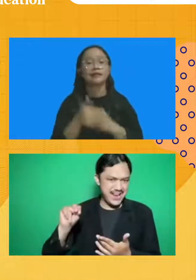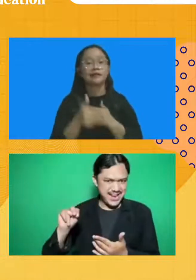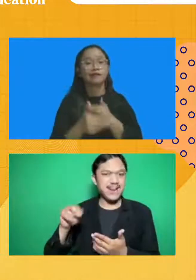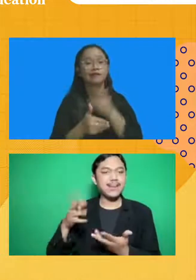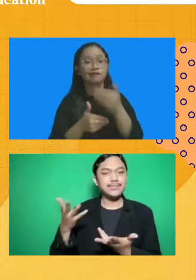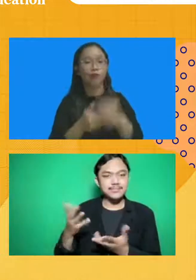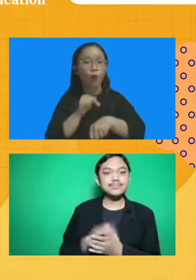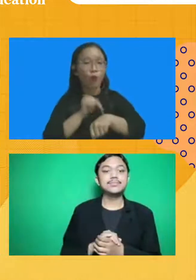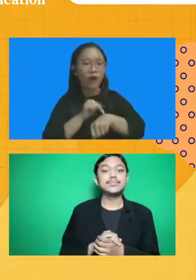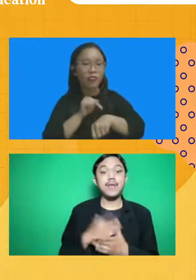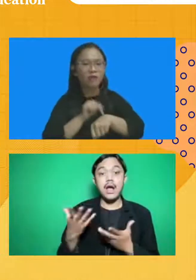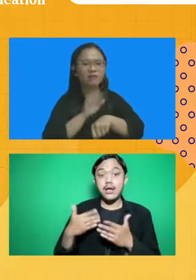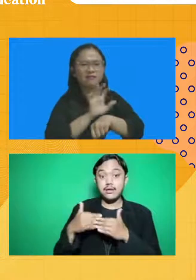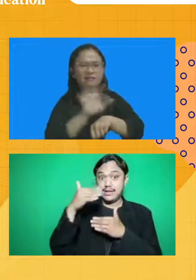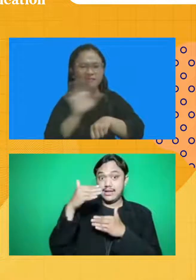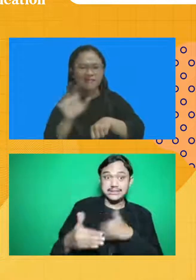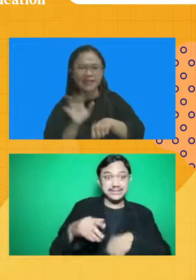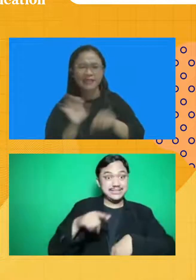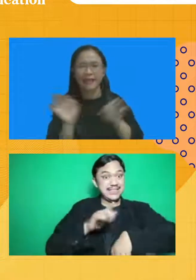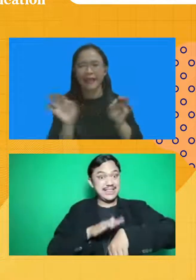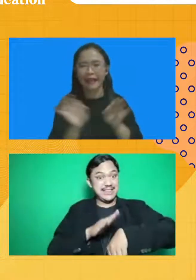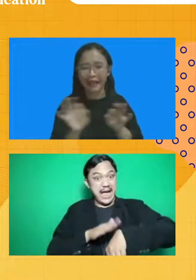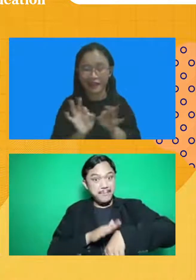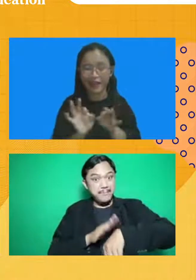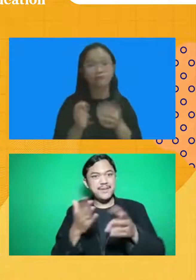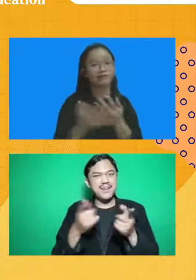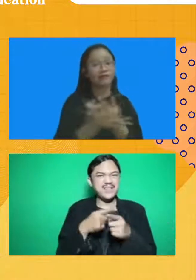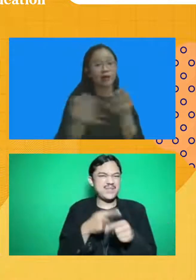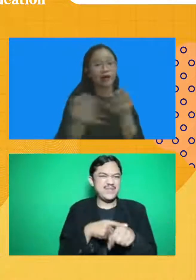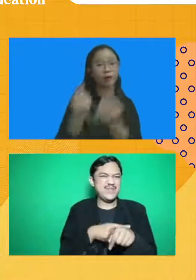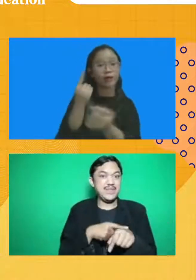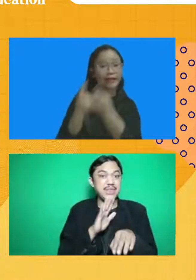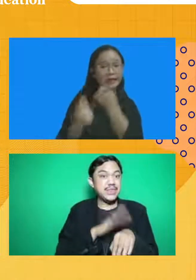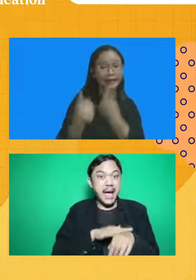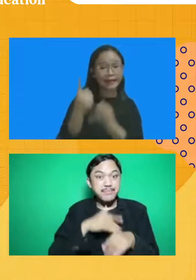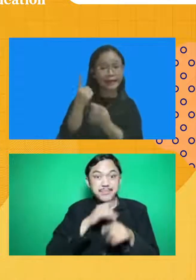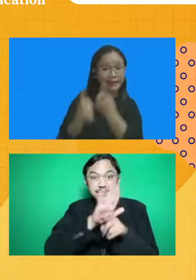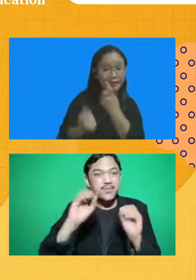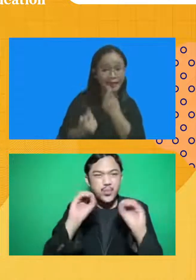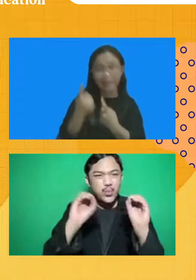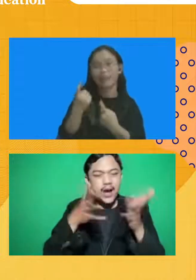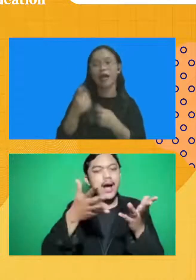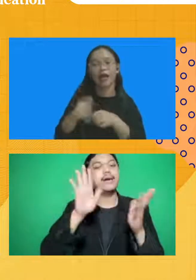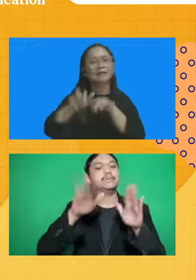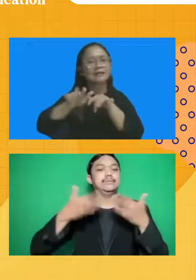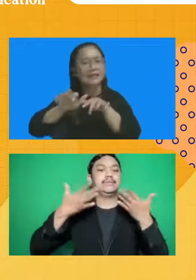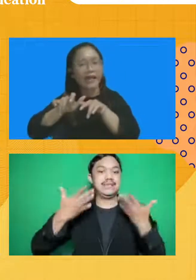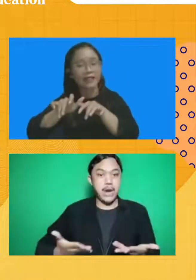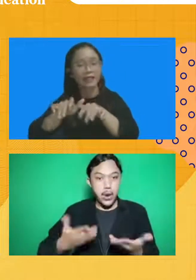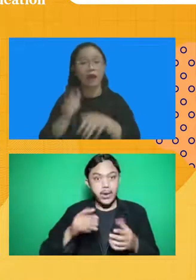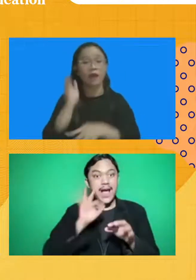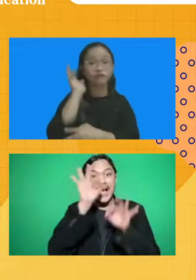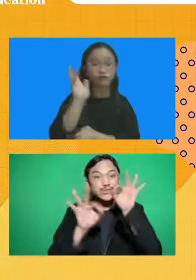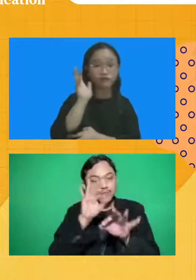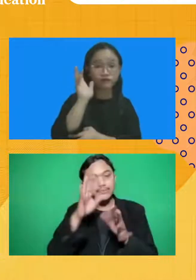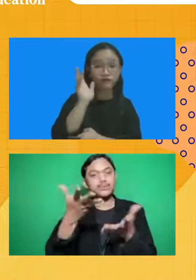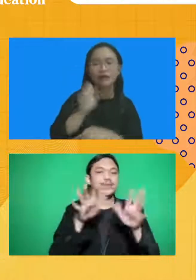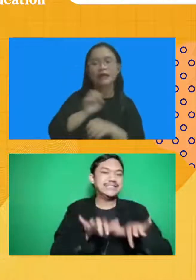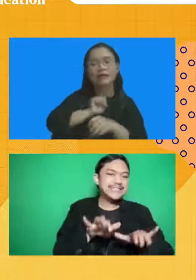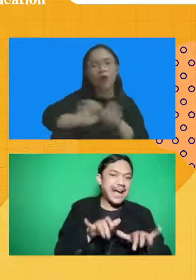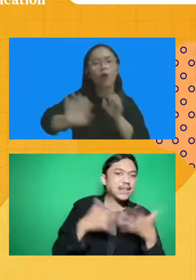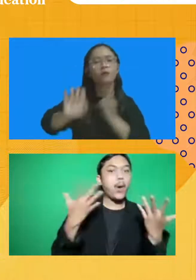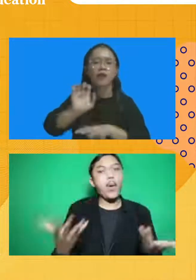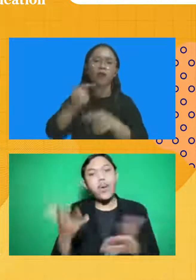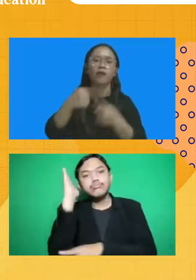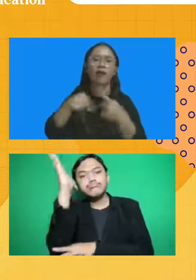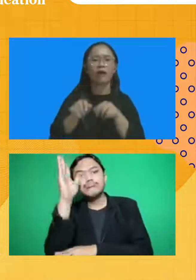Q&A session. So if you have any question, speakers will have to answer your question in the chat box instance, or either you can